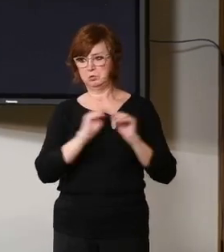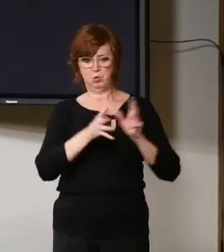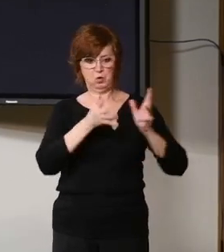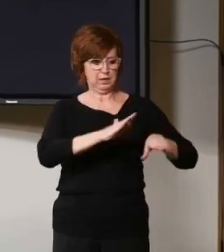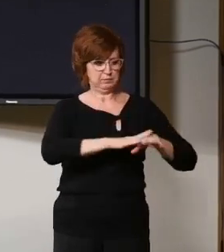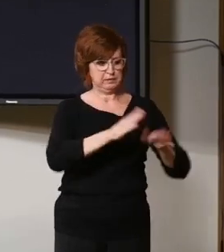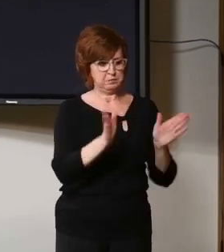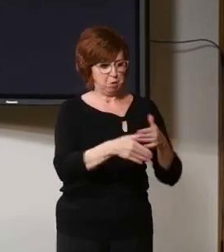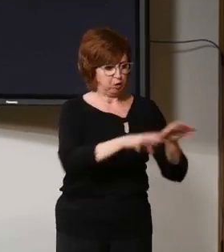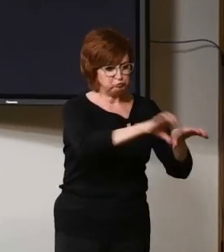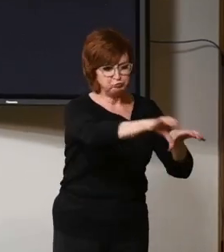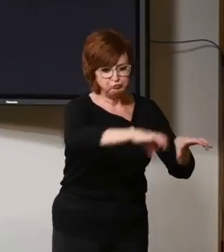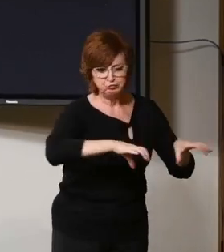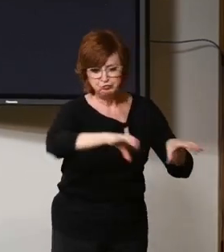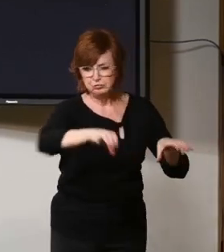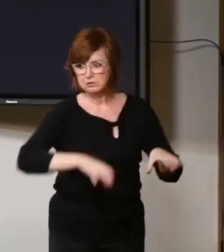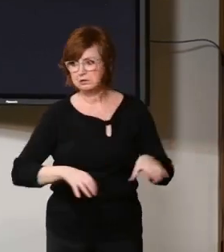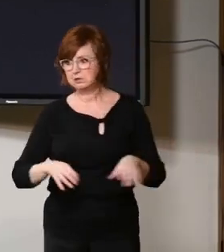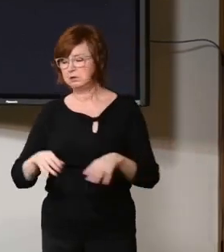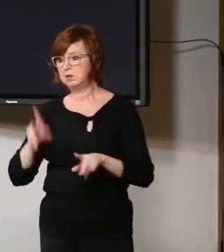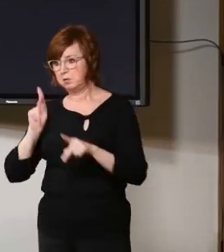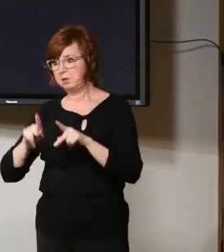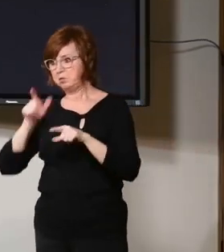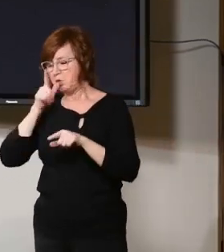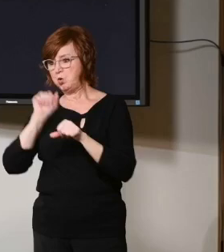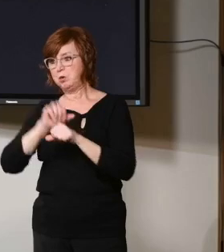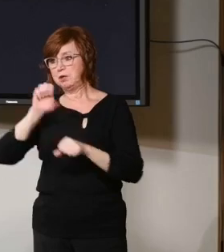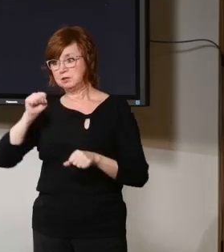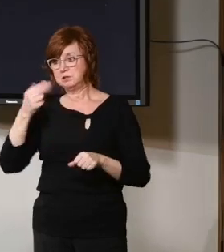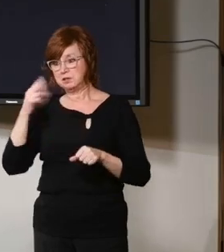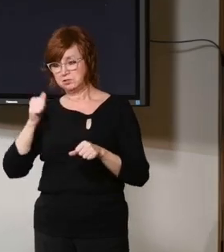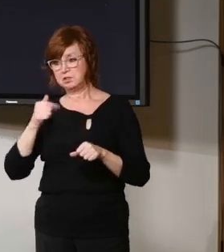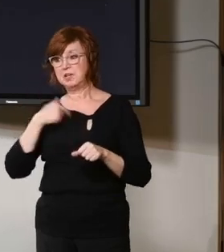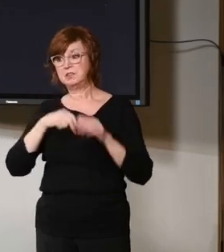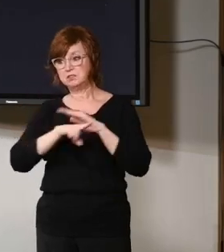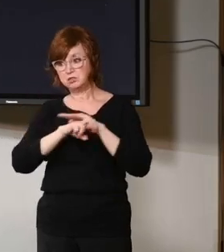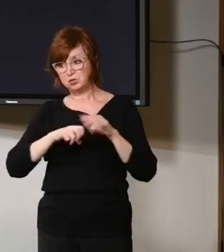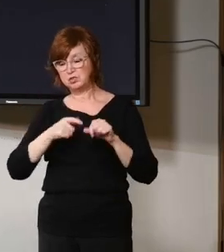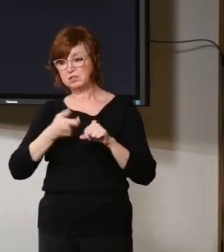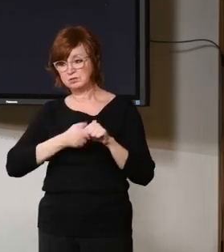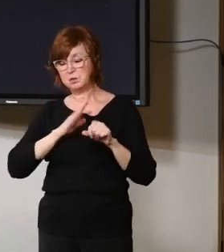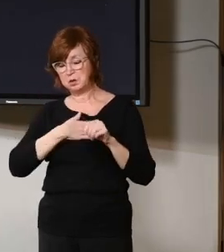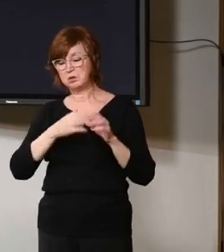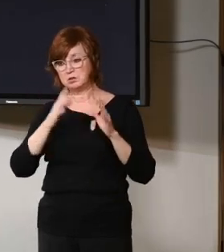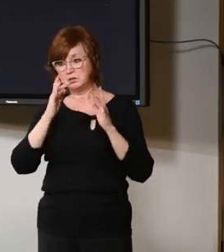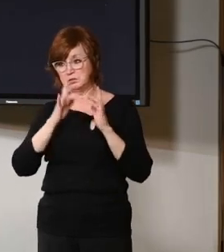removed PPE from our facilities. I just want to, I mean,